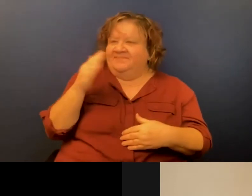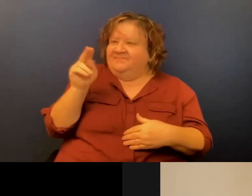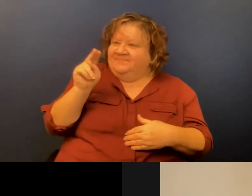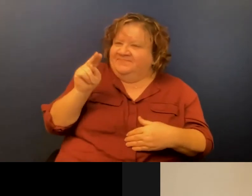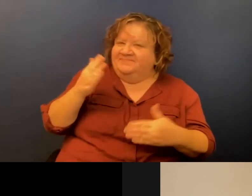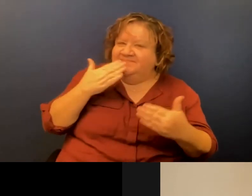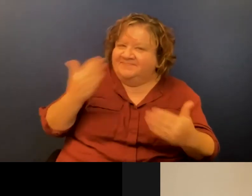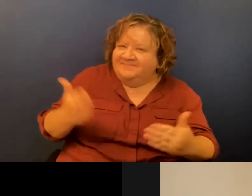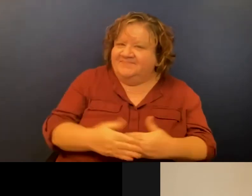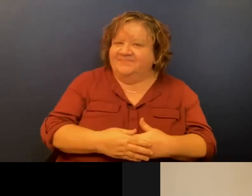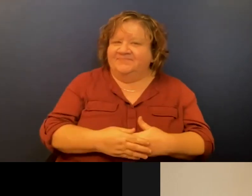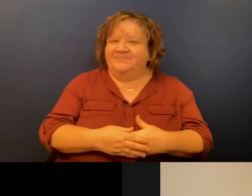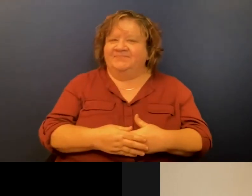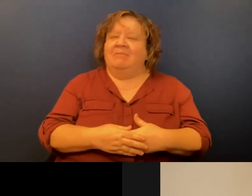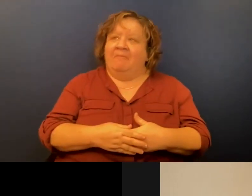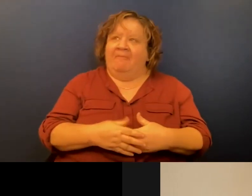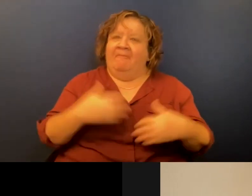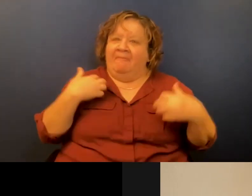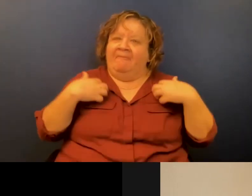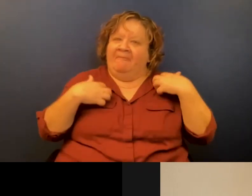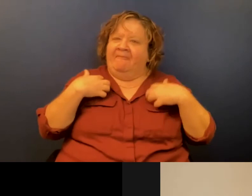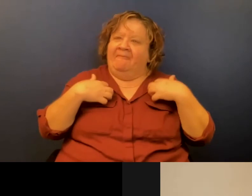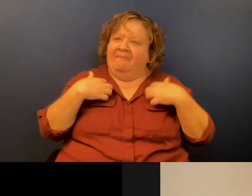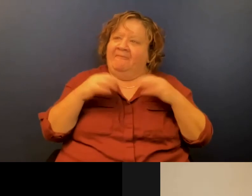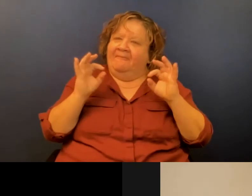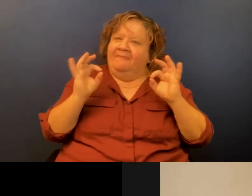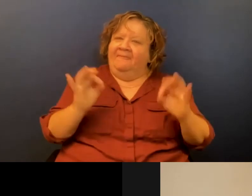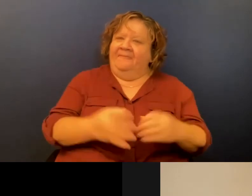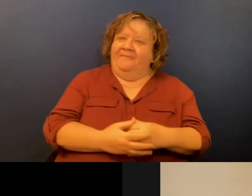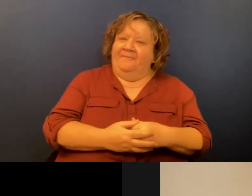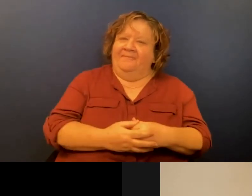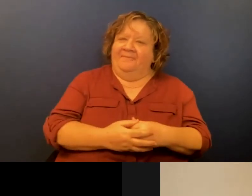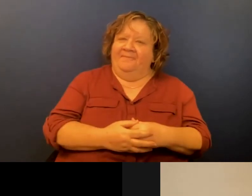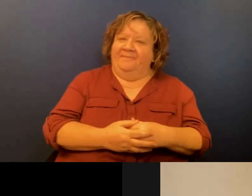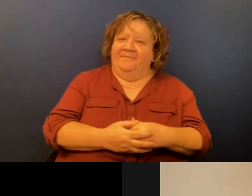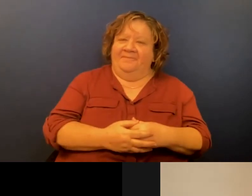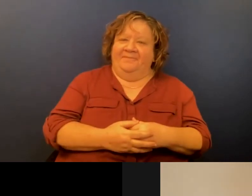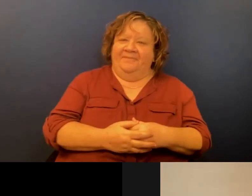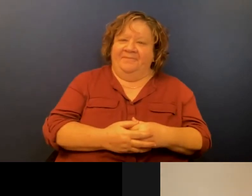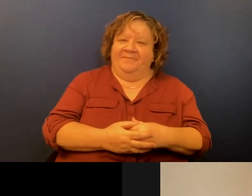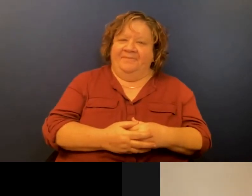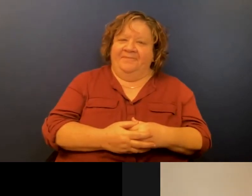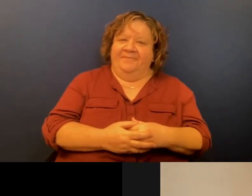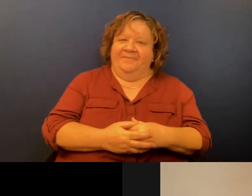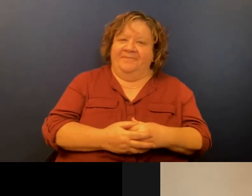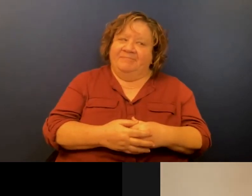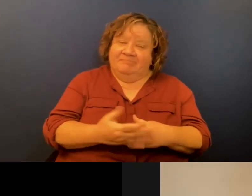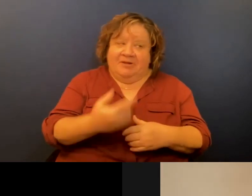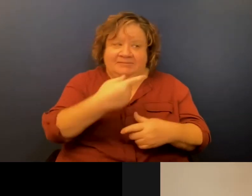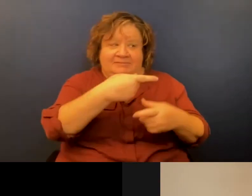us, because the pandemic came, affected us all,